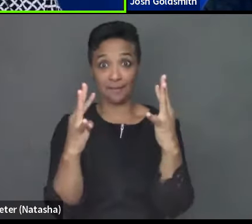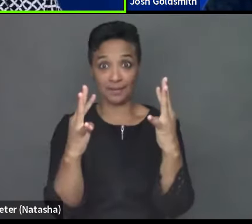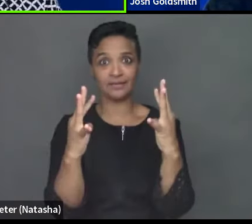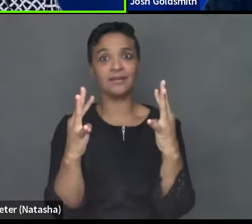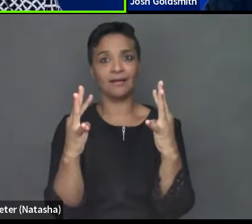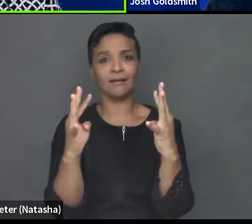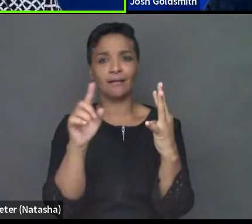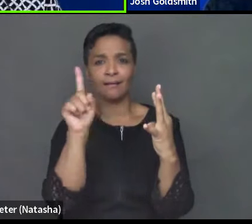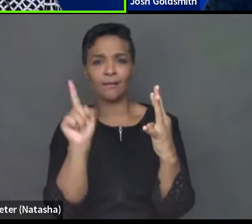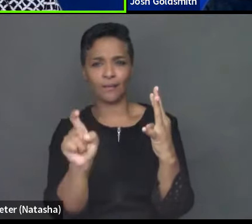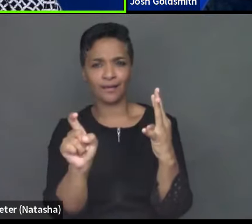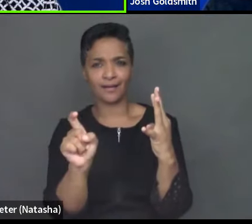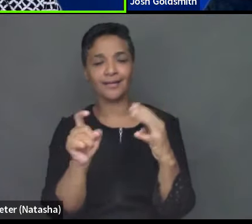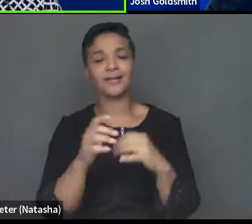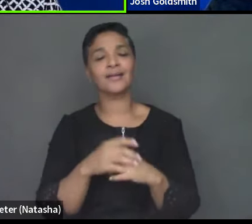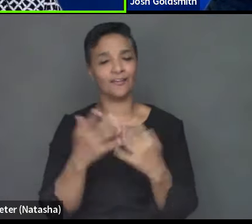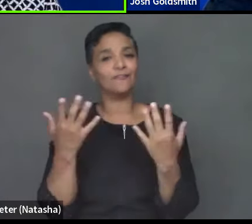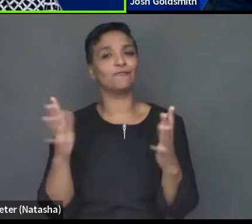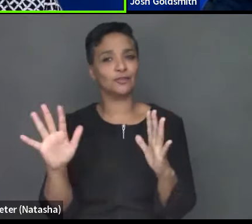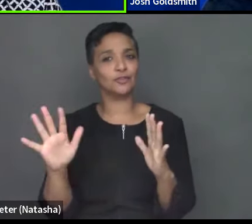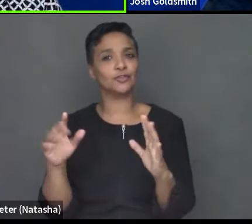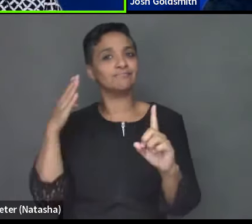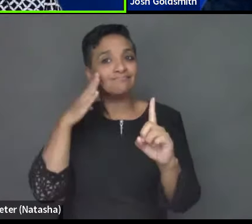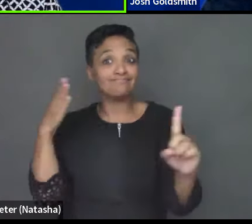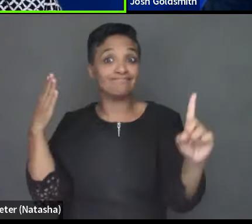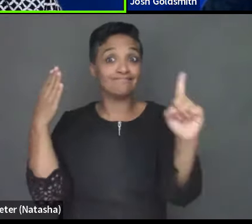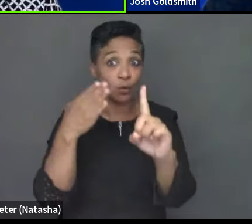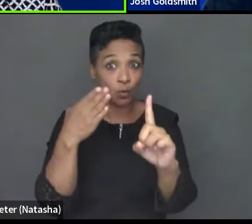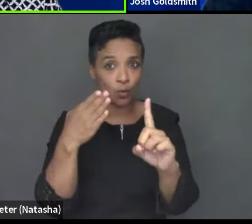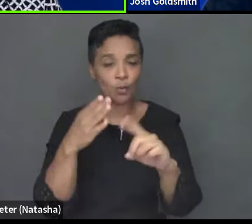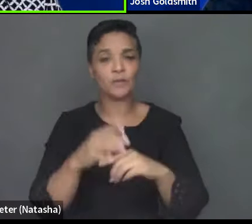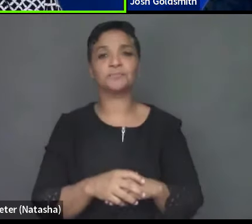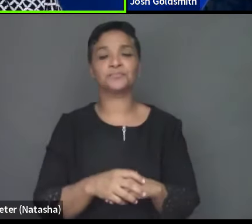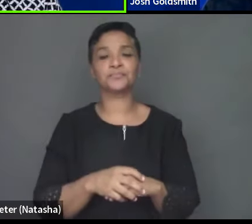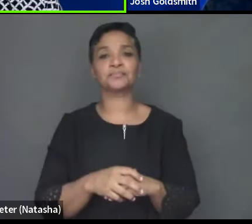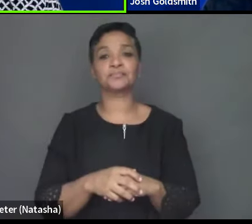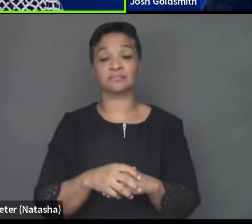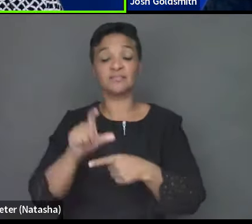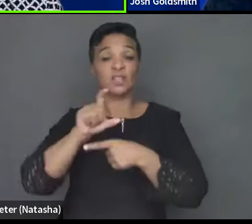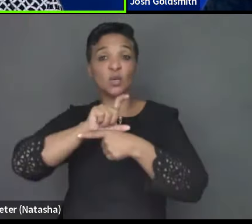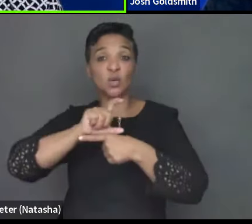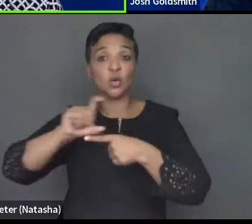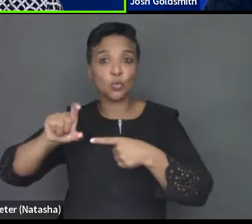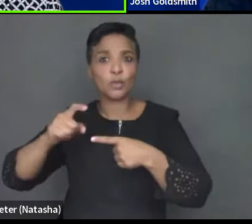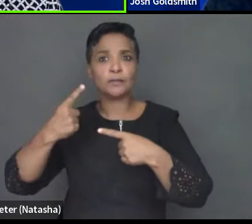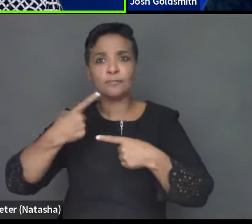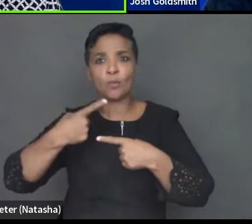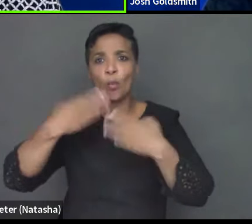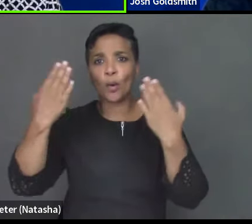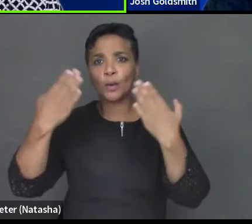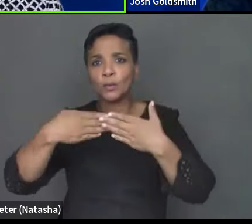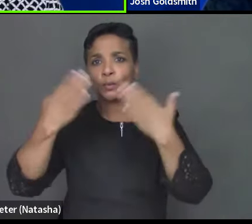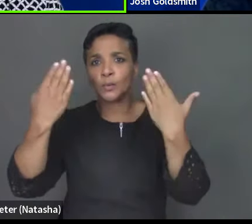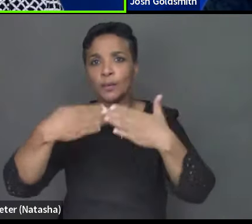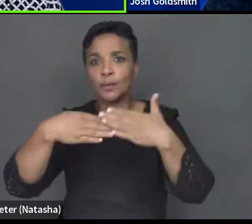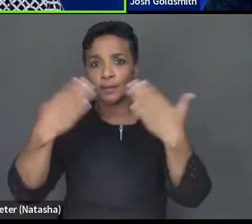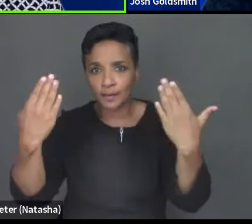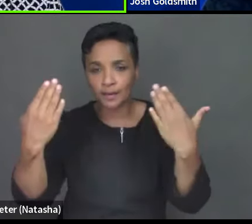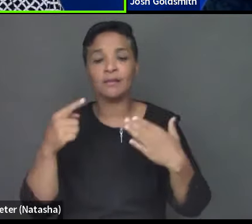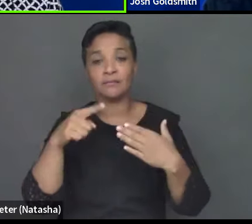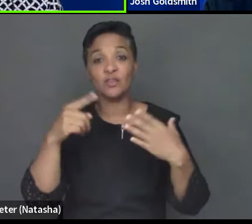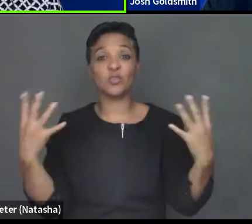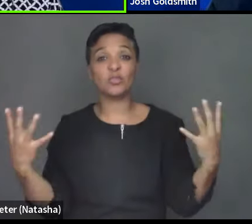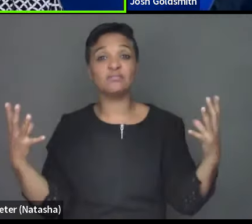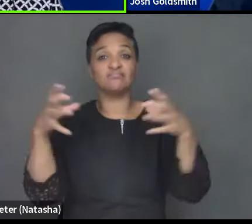this summit. And so the goal of the summit, when you attend this week, is, of course, you will be joining over 20 experts